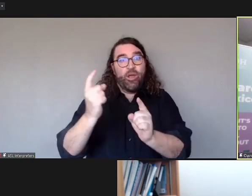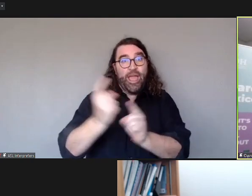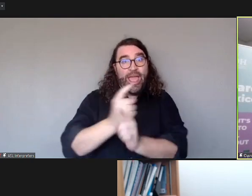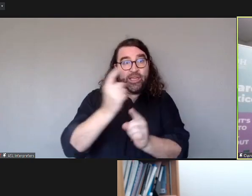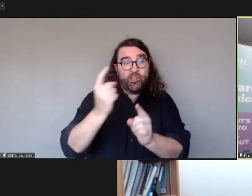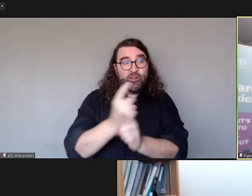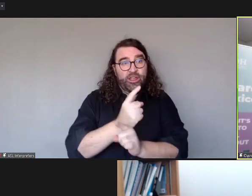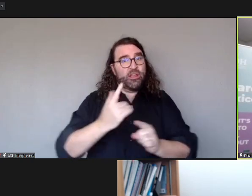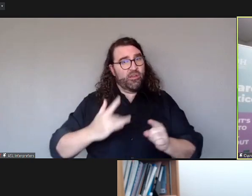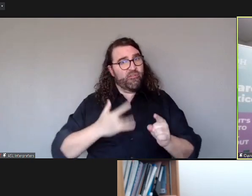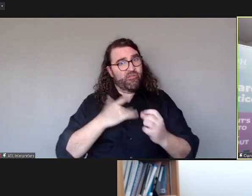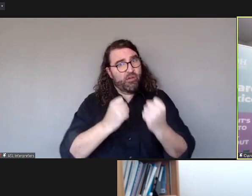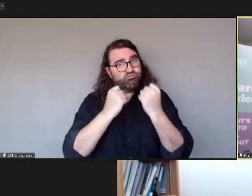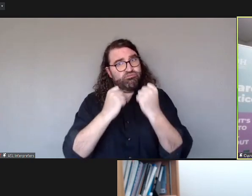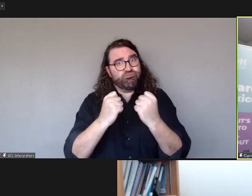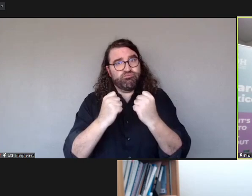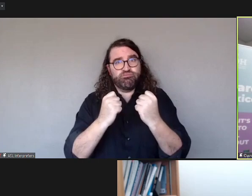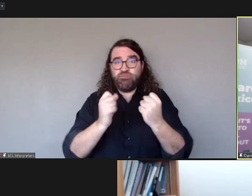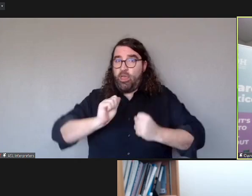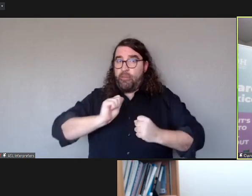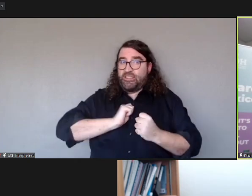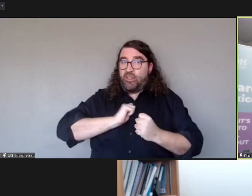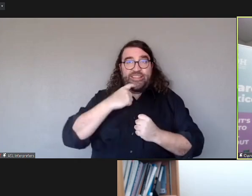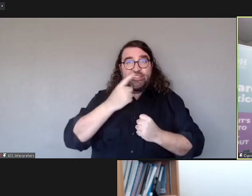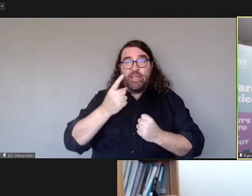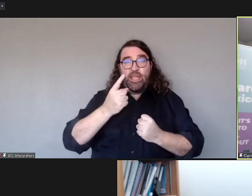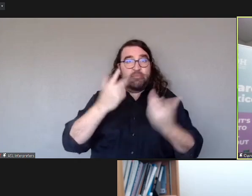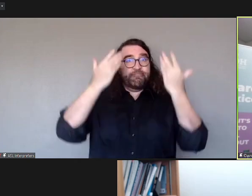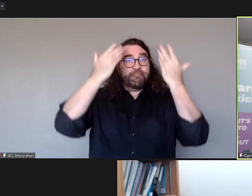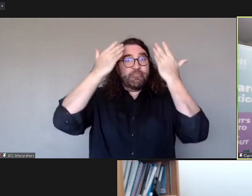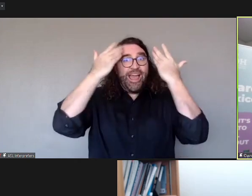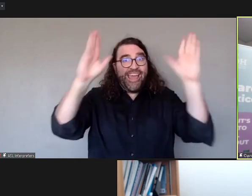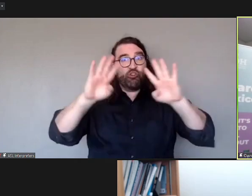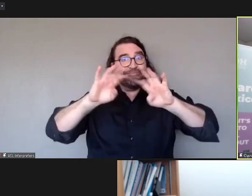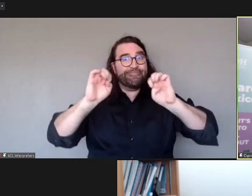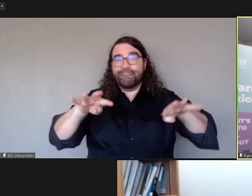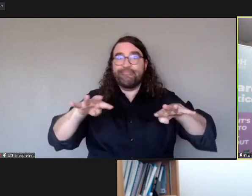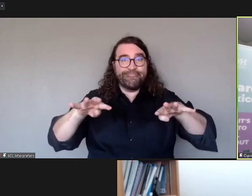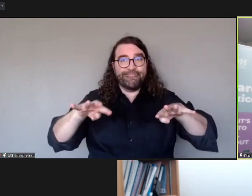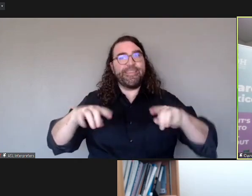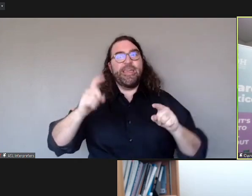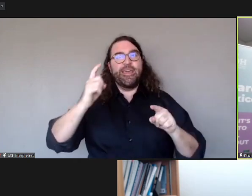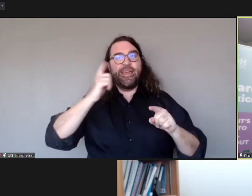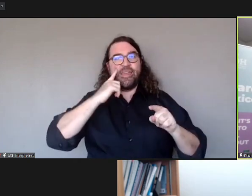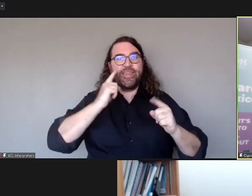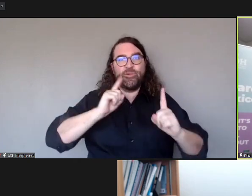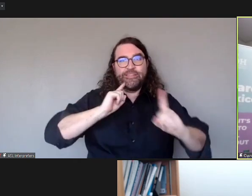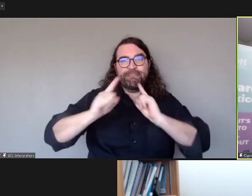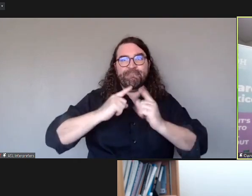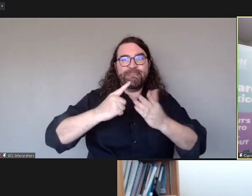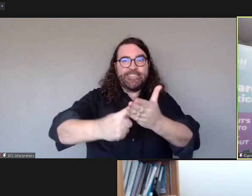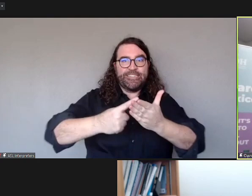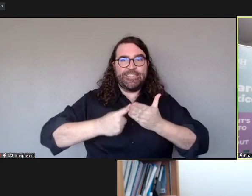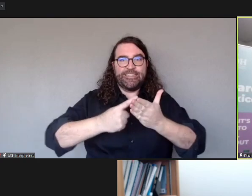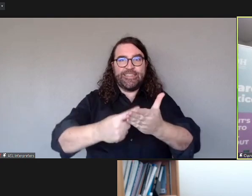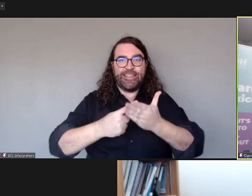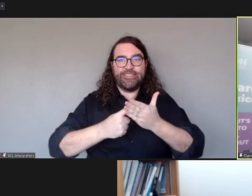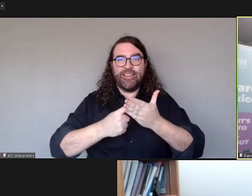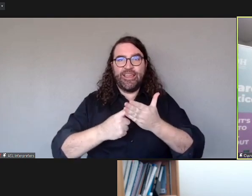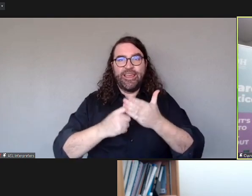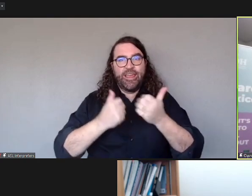quite confident when I tell you I have no idea. I think we debate this a lot. We're using methods to